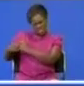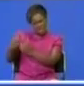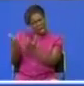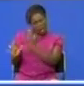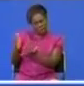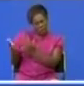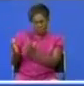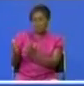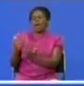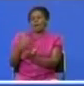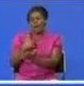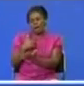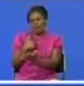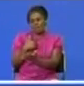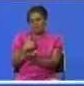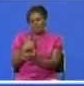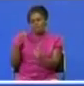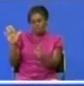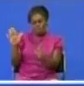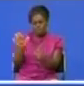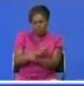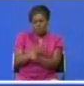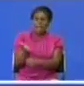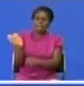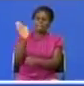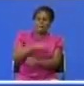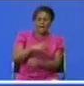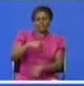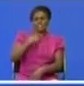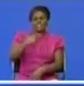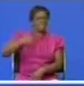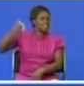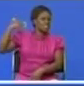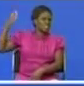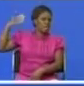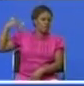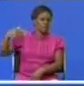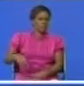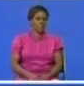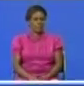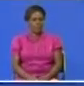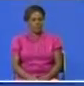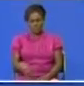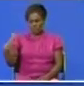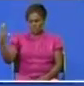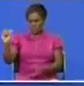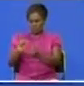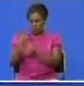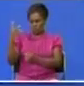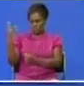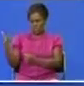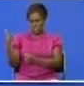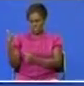mid-2018, we will have recovered fully to the numbers that we were in 2011. 2014,